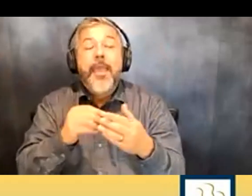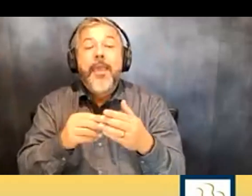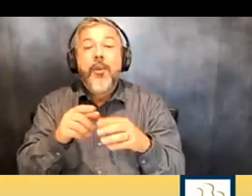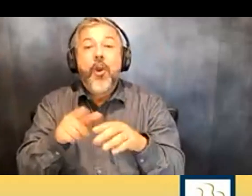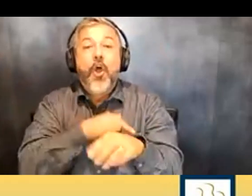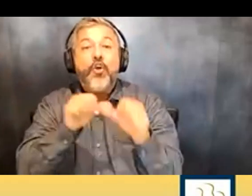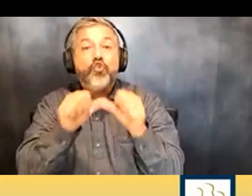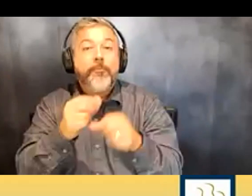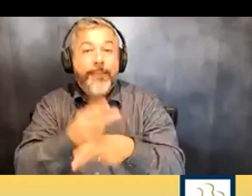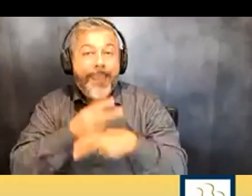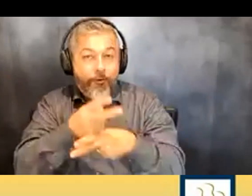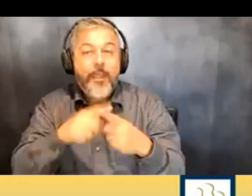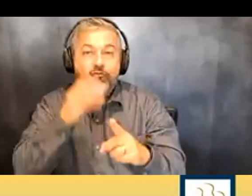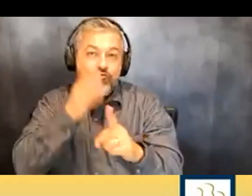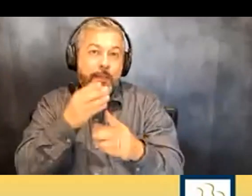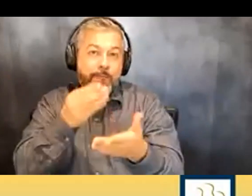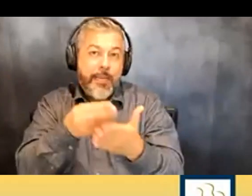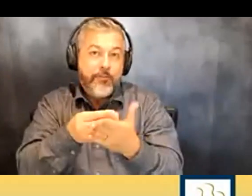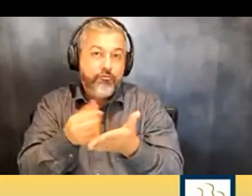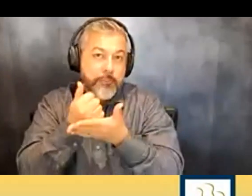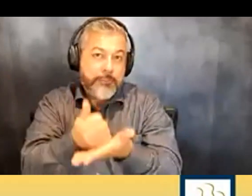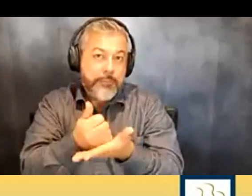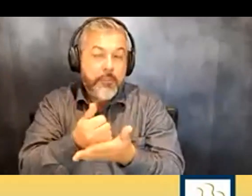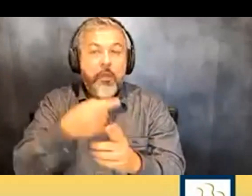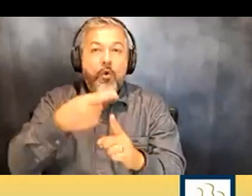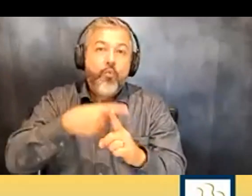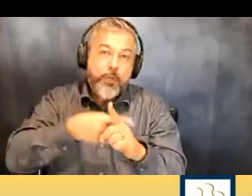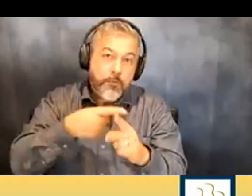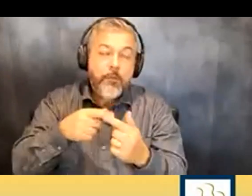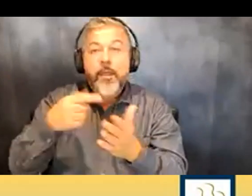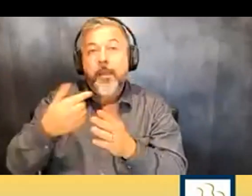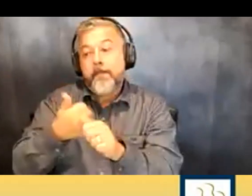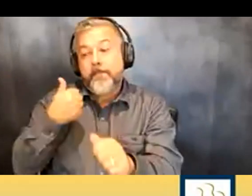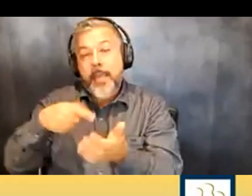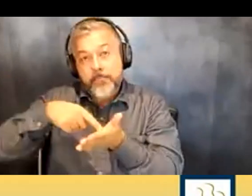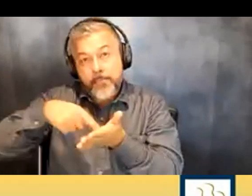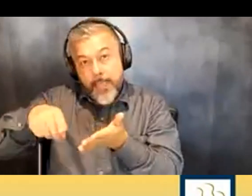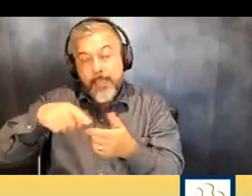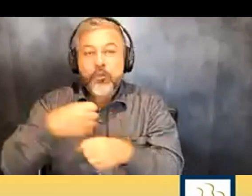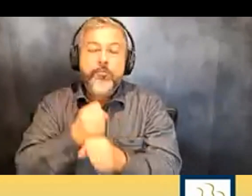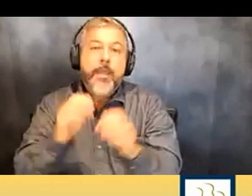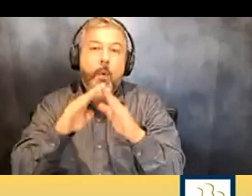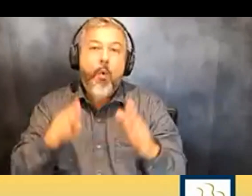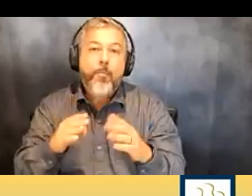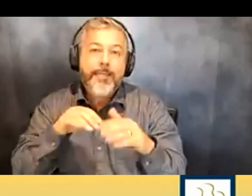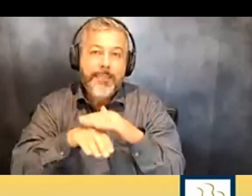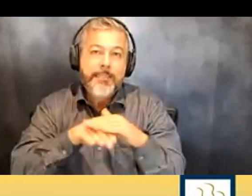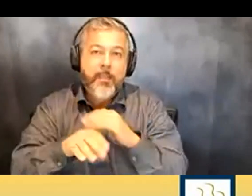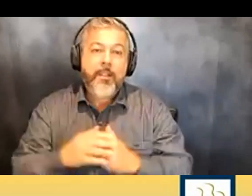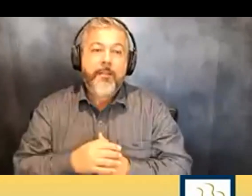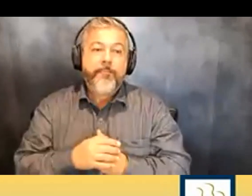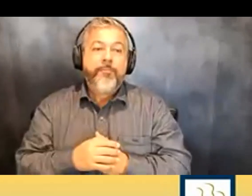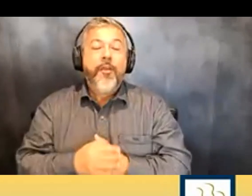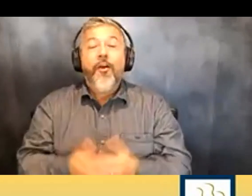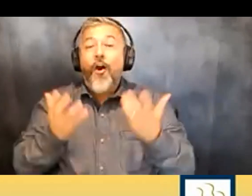and direct financial assistance such as rental assistance, rental back pay, or modifications to make the home accessible. Already